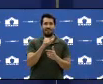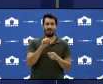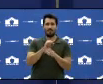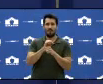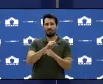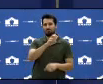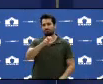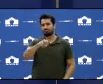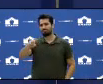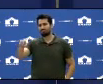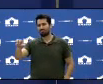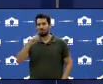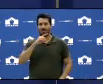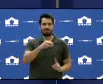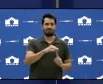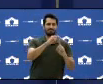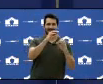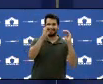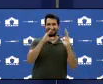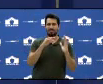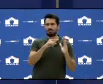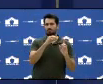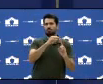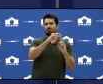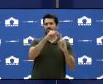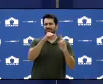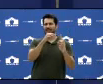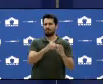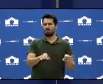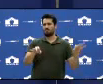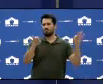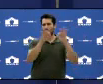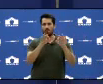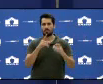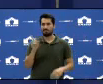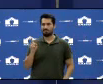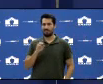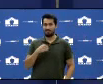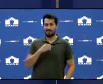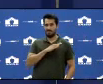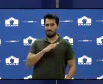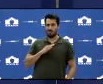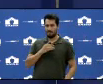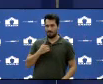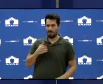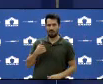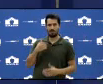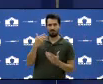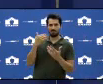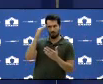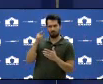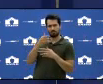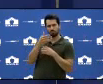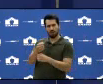gets on top of that, being a teacher is the most important. And it's something that as a board member, knowing that we can trust him